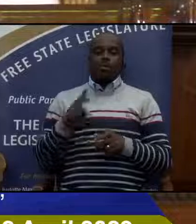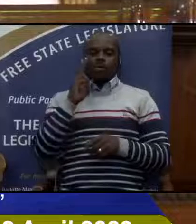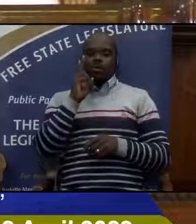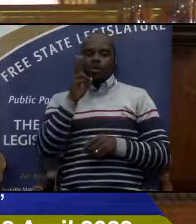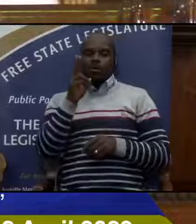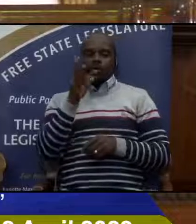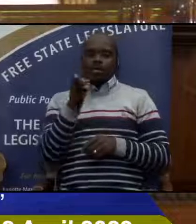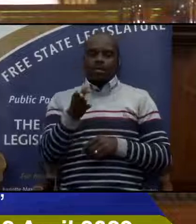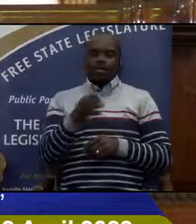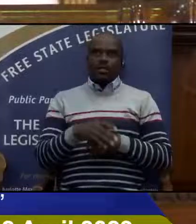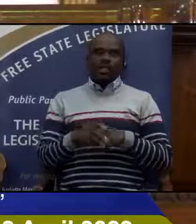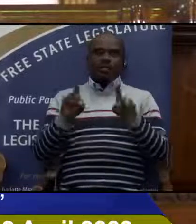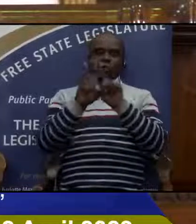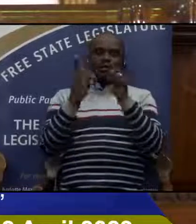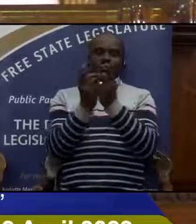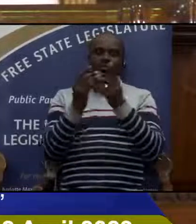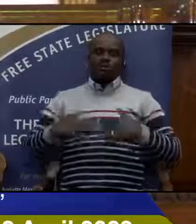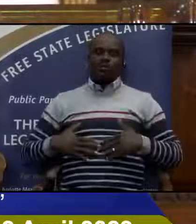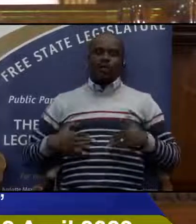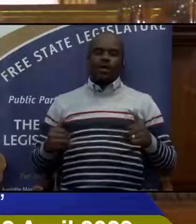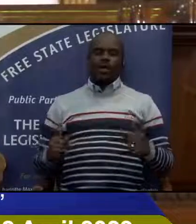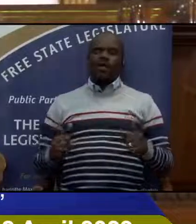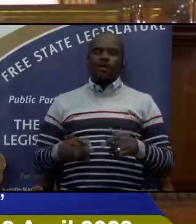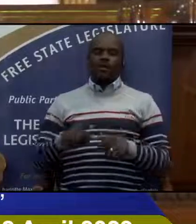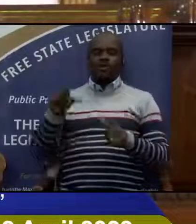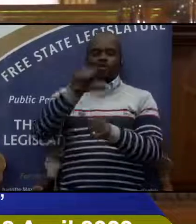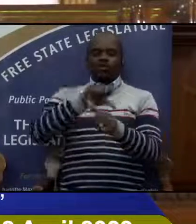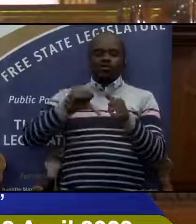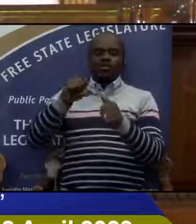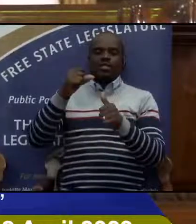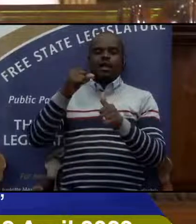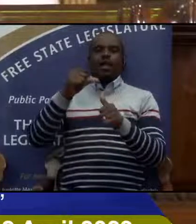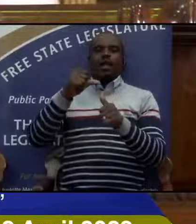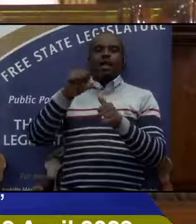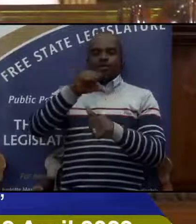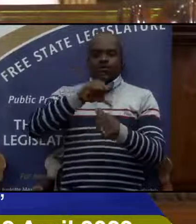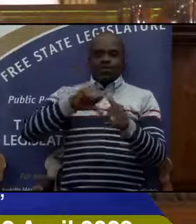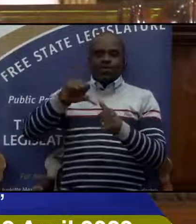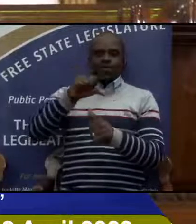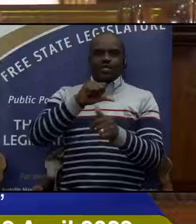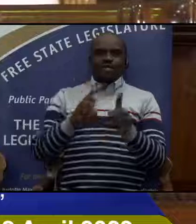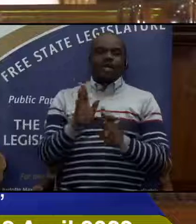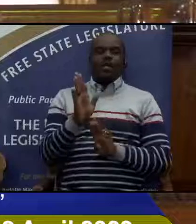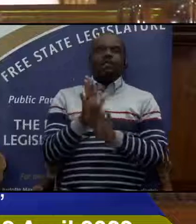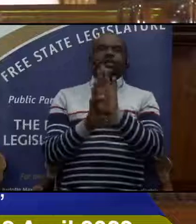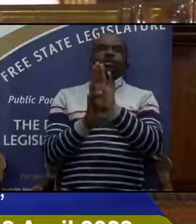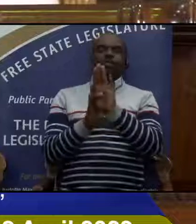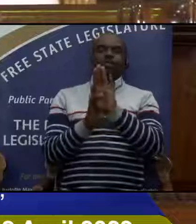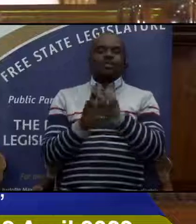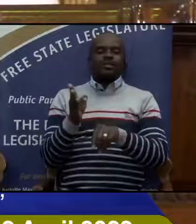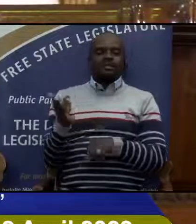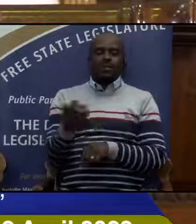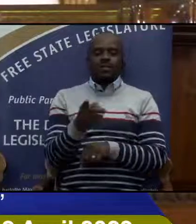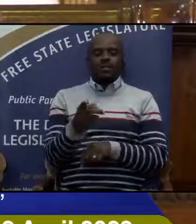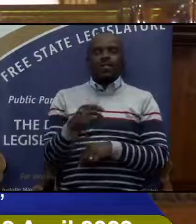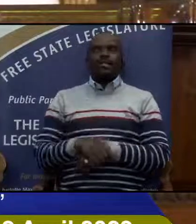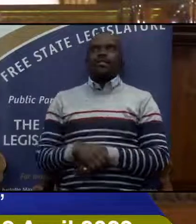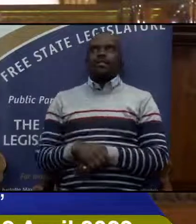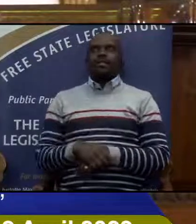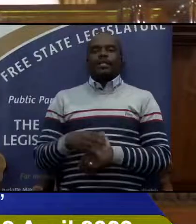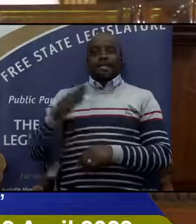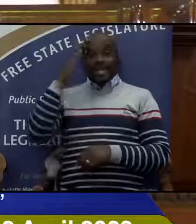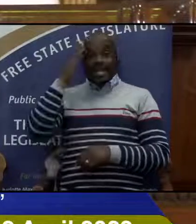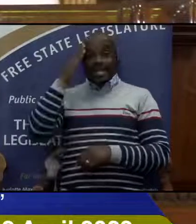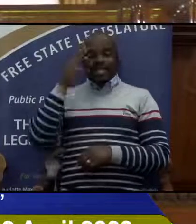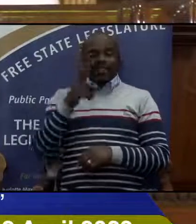Social Development will also be part of these partnerships. I know, Premier, that you are already in talks with the Free State